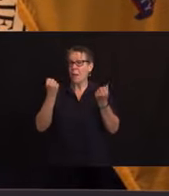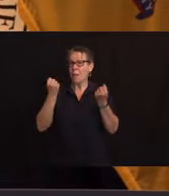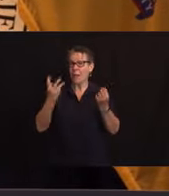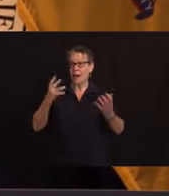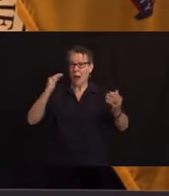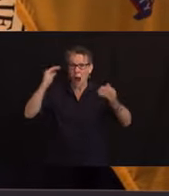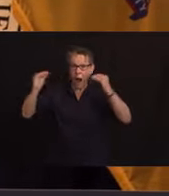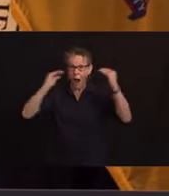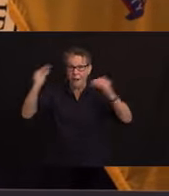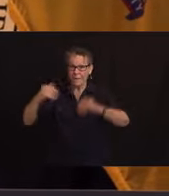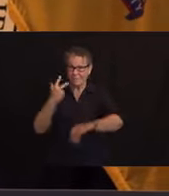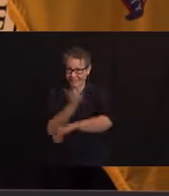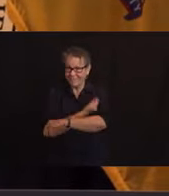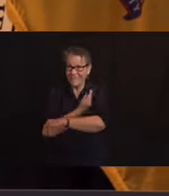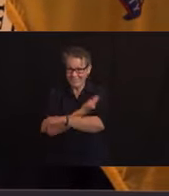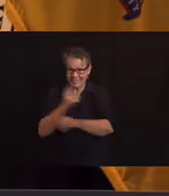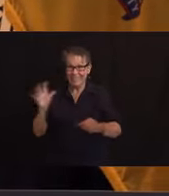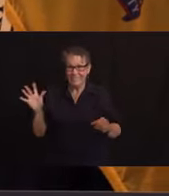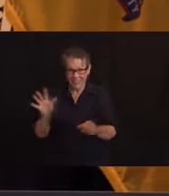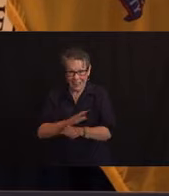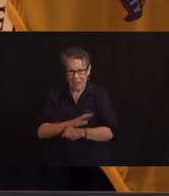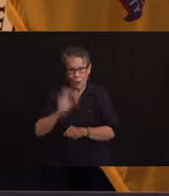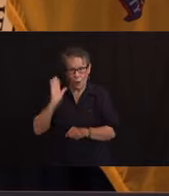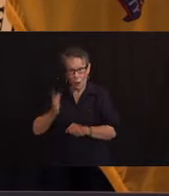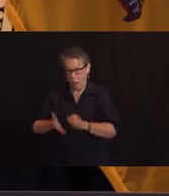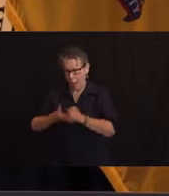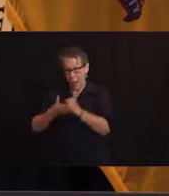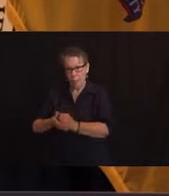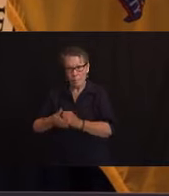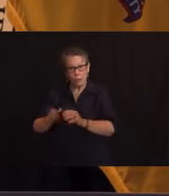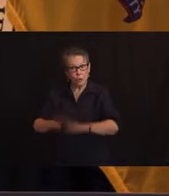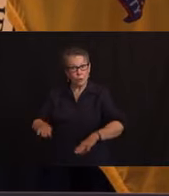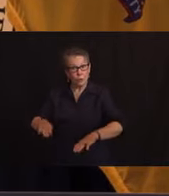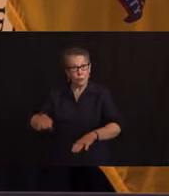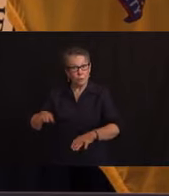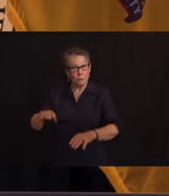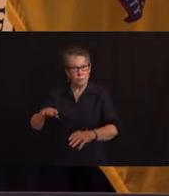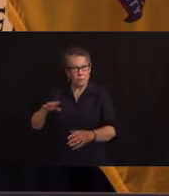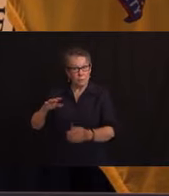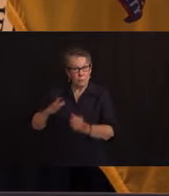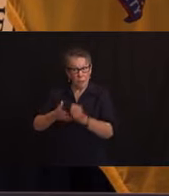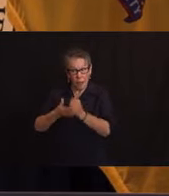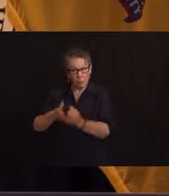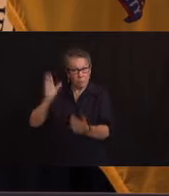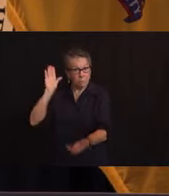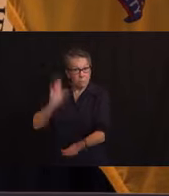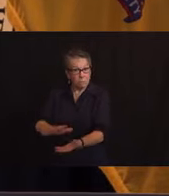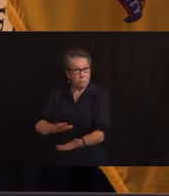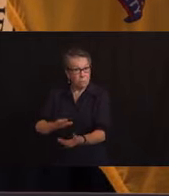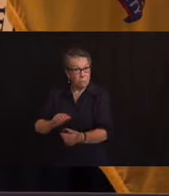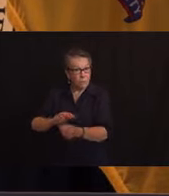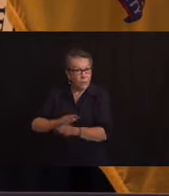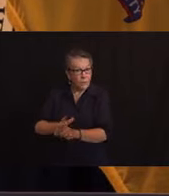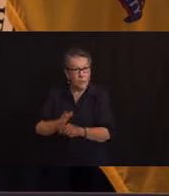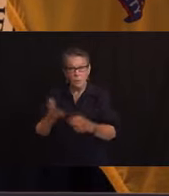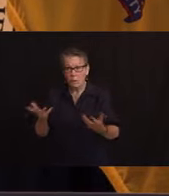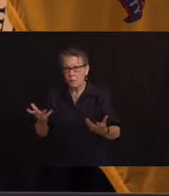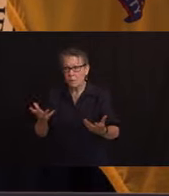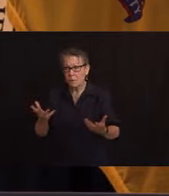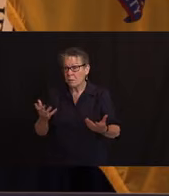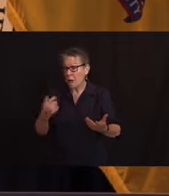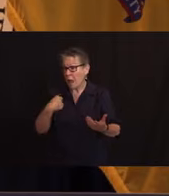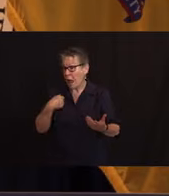how does that impact the prospects of our kids who are not vaccinated? I assume the answer is positively. The more we